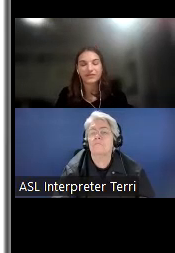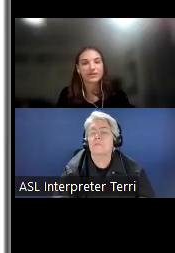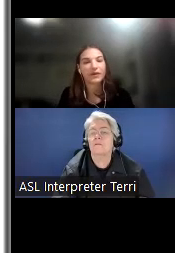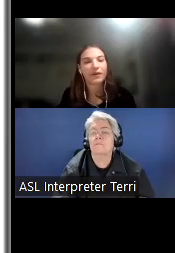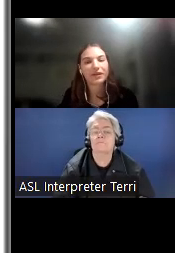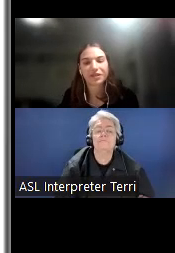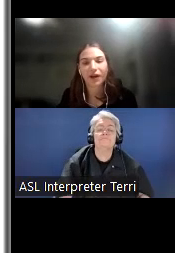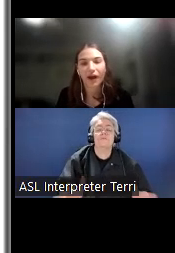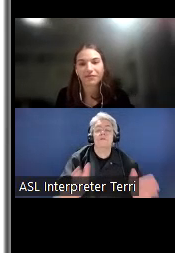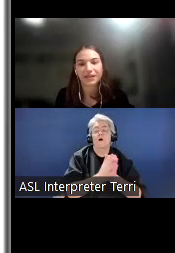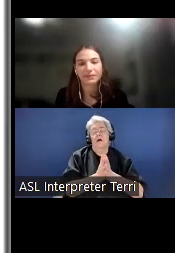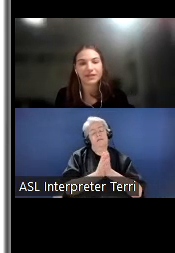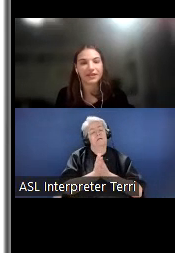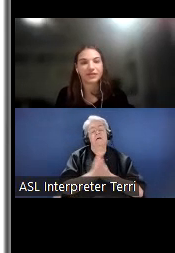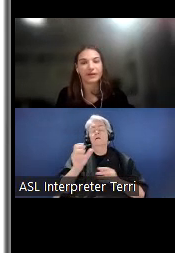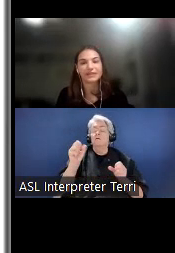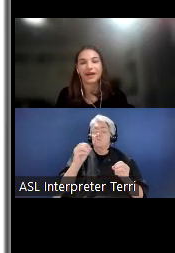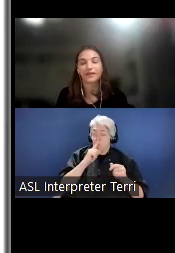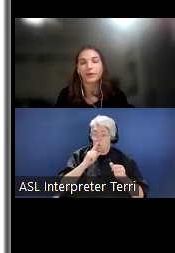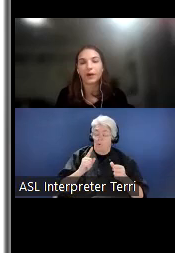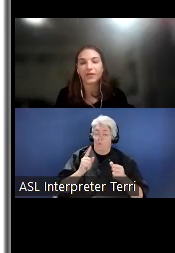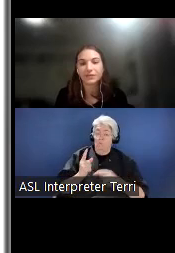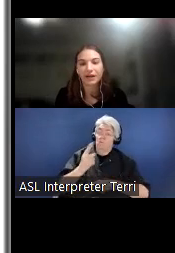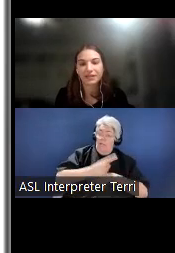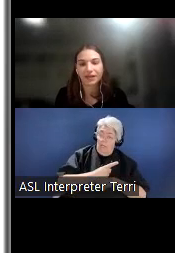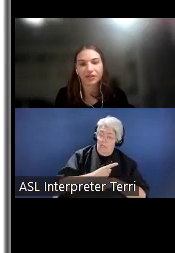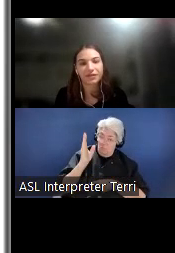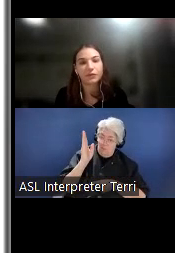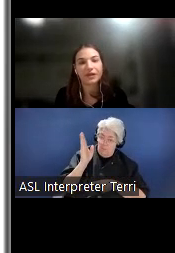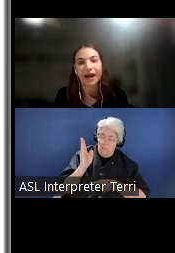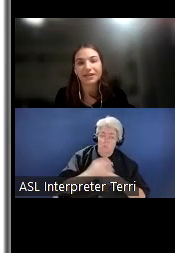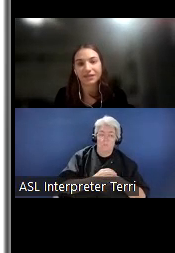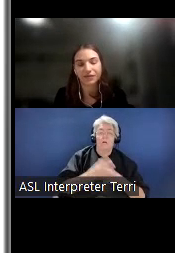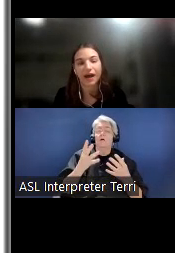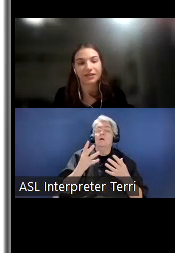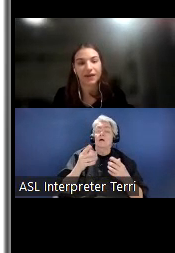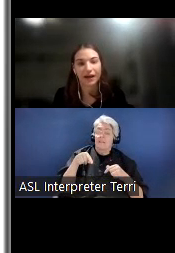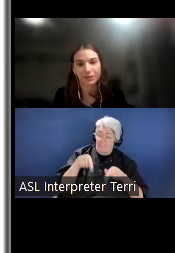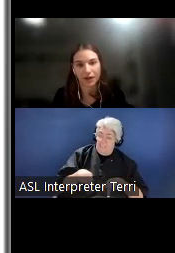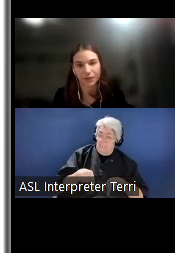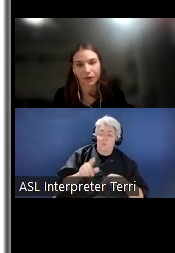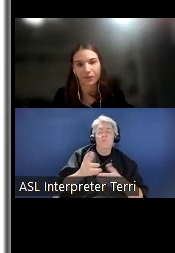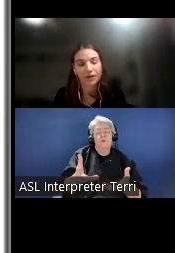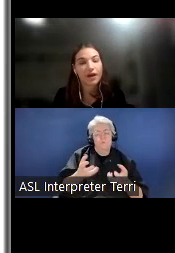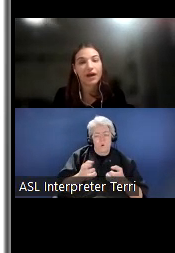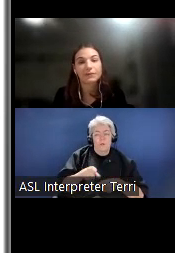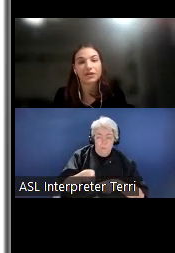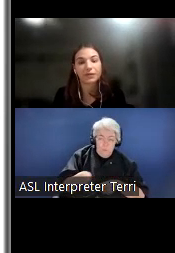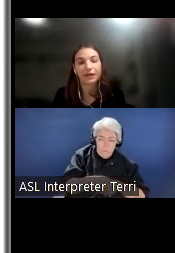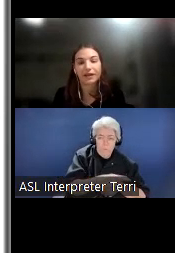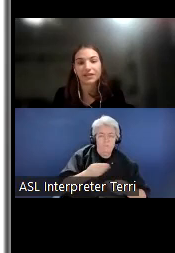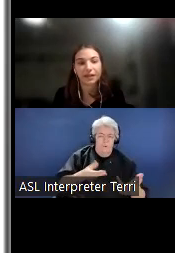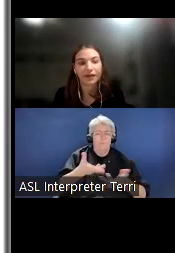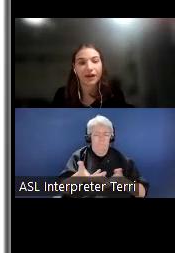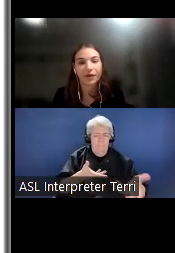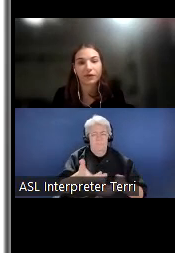All right. So I want to start off today's presentation by saying that we want this presentation to be as interactive as possible,